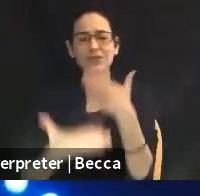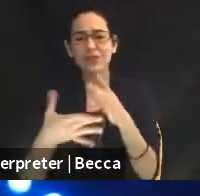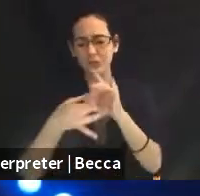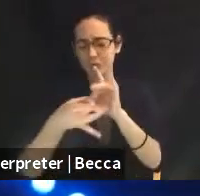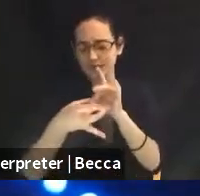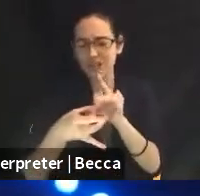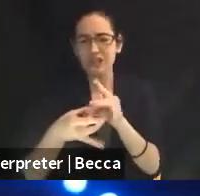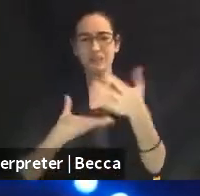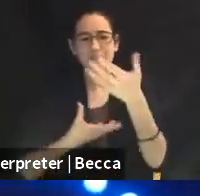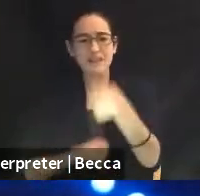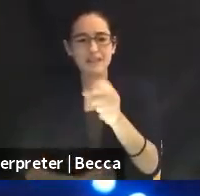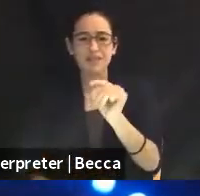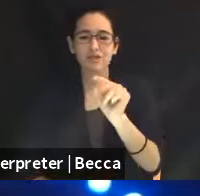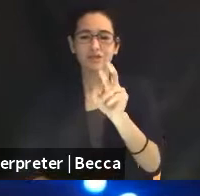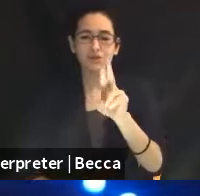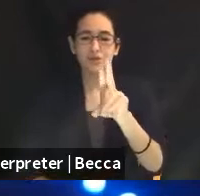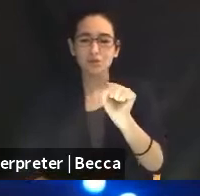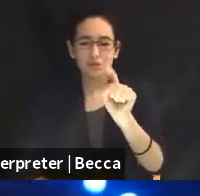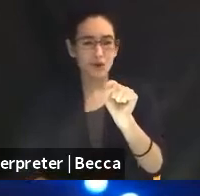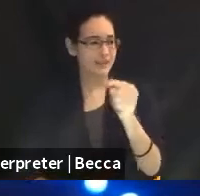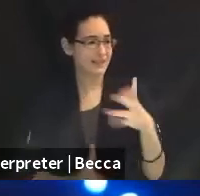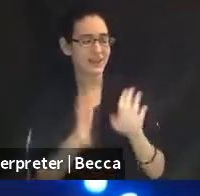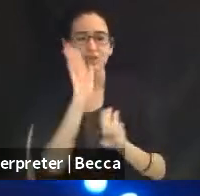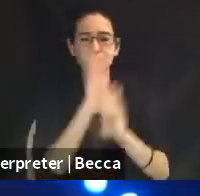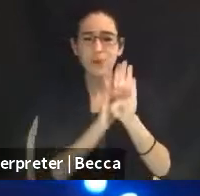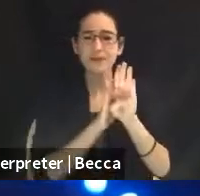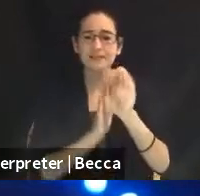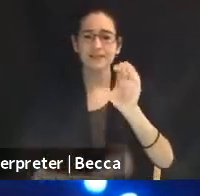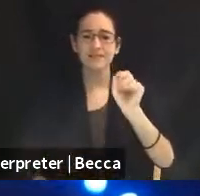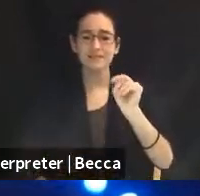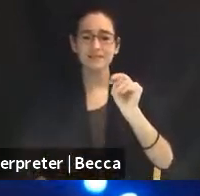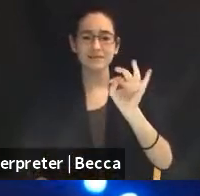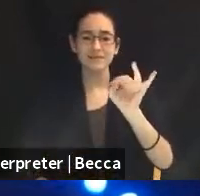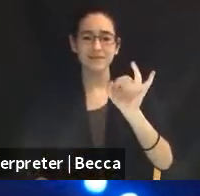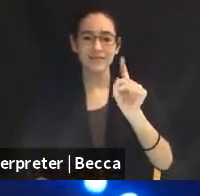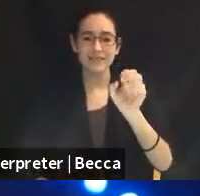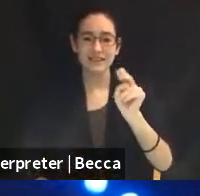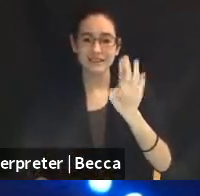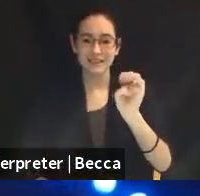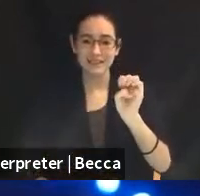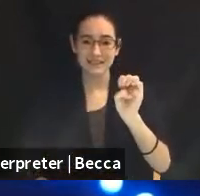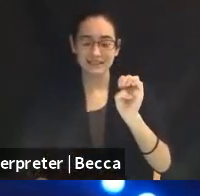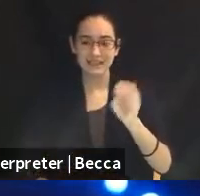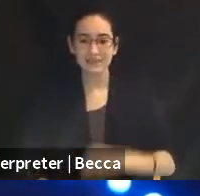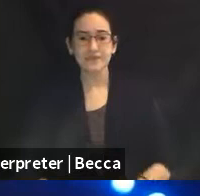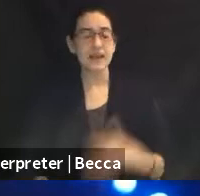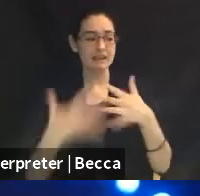trust and growing in confidence that no matter the circumstance, whether we have rain the rest of the summer, which I'm totally okay with here in